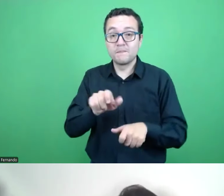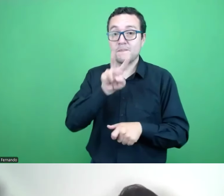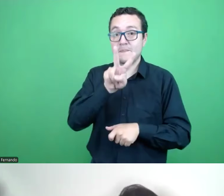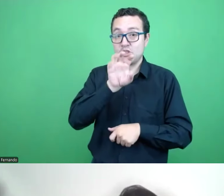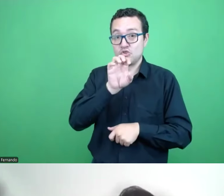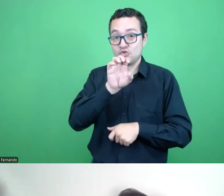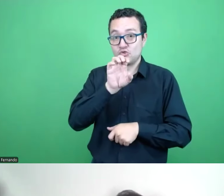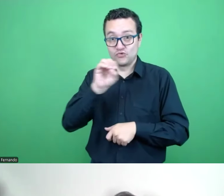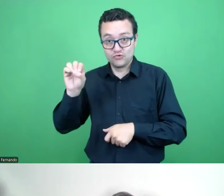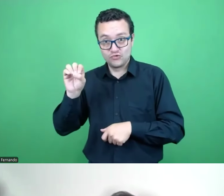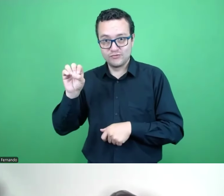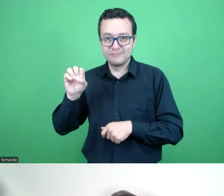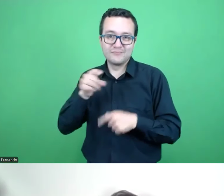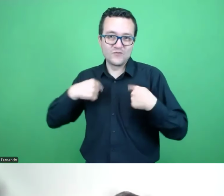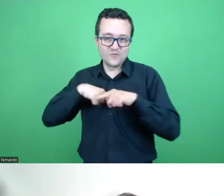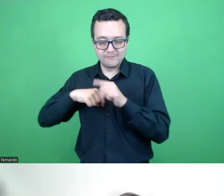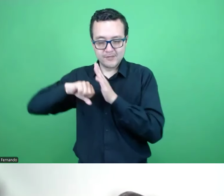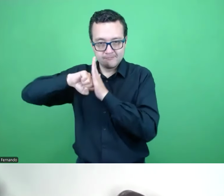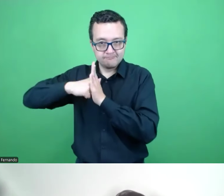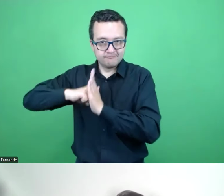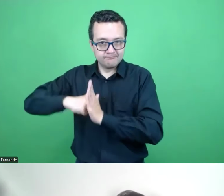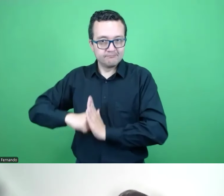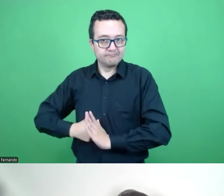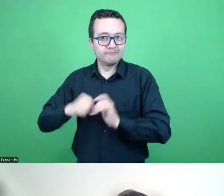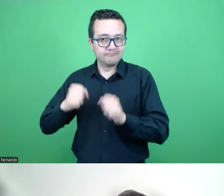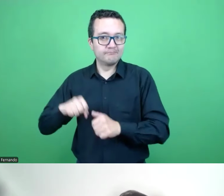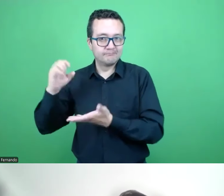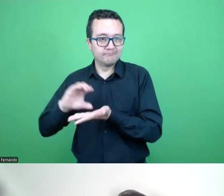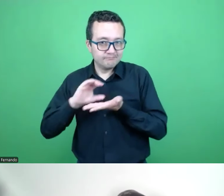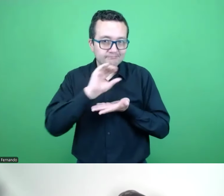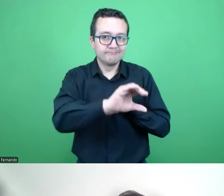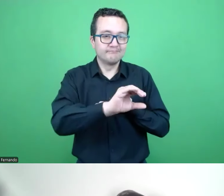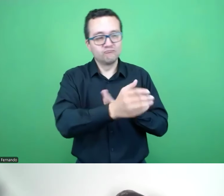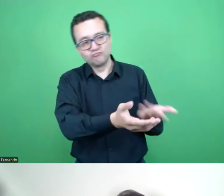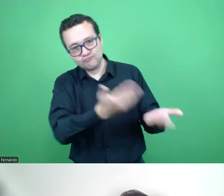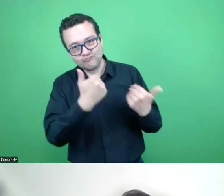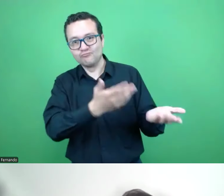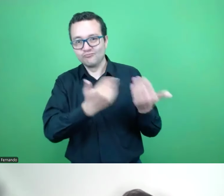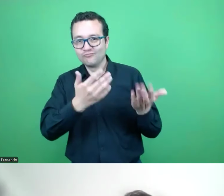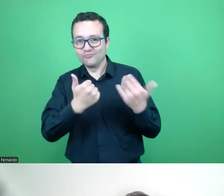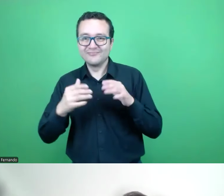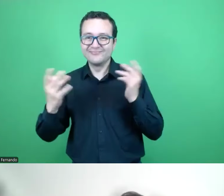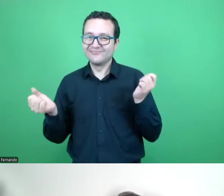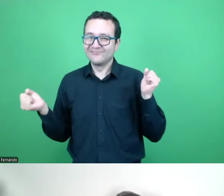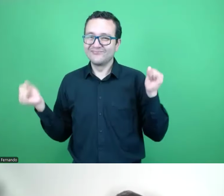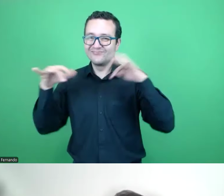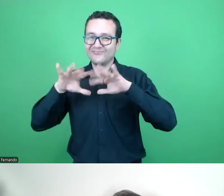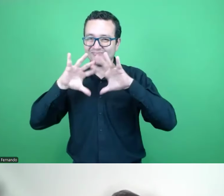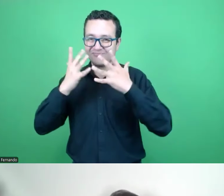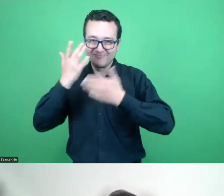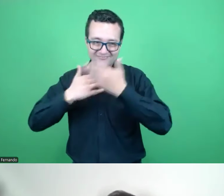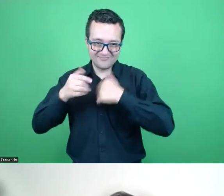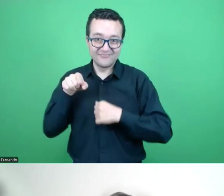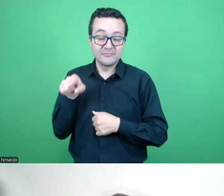youth engagement during the GDS. And we're also looking and actively working on finding other funding